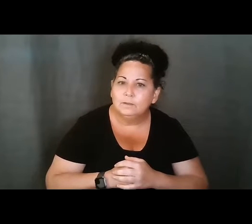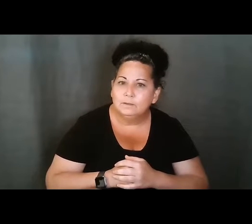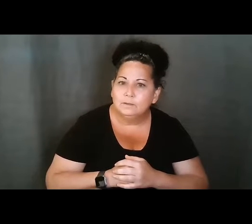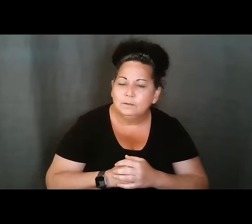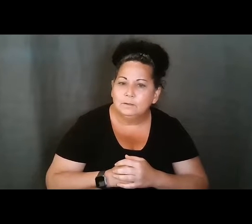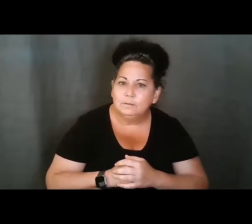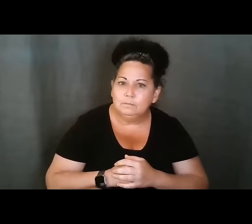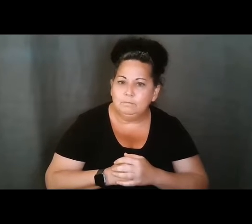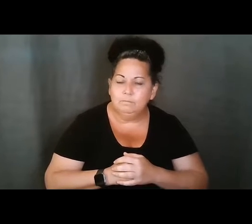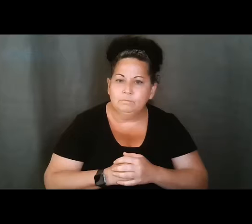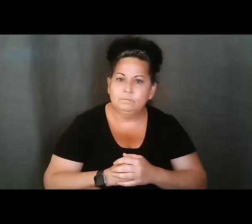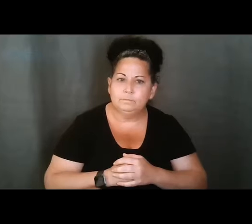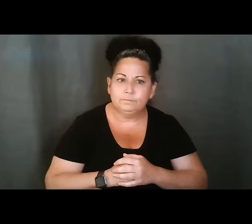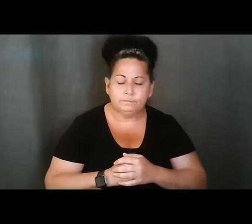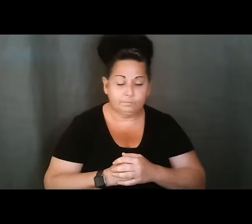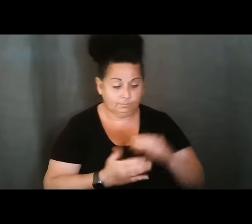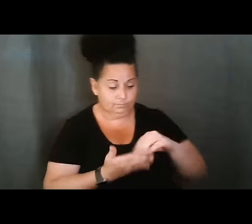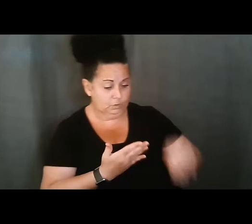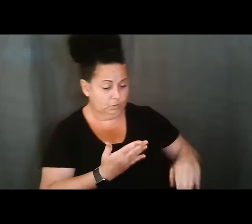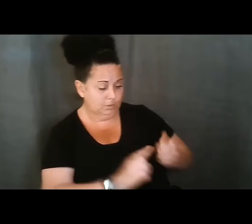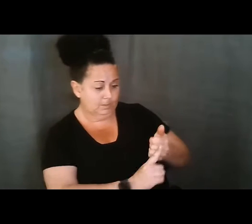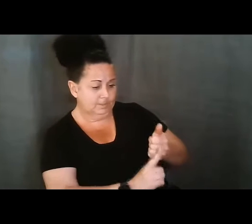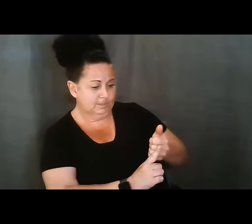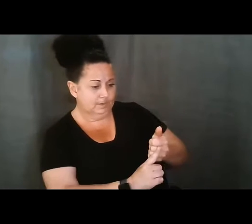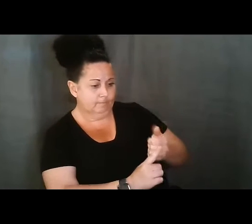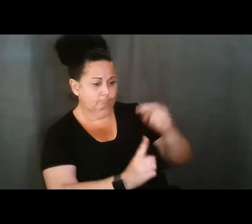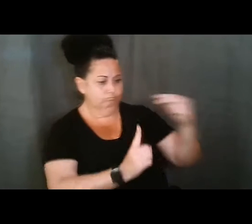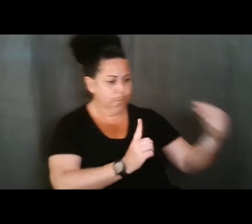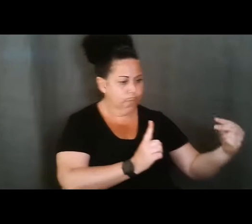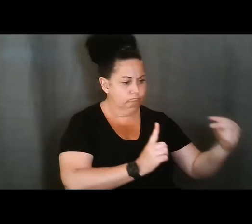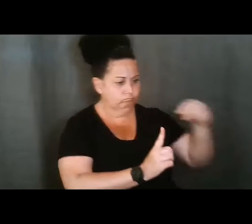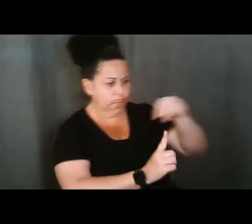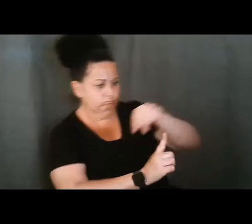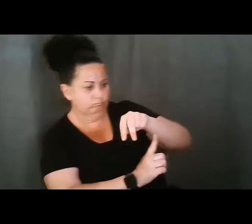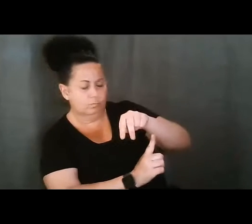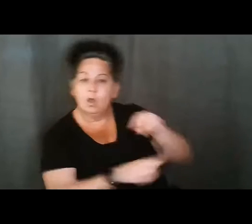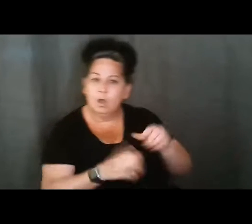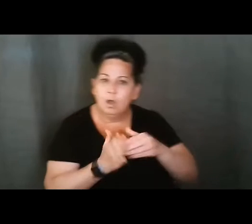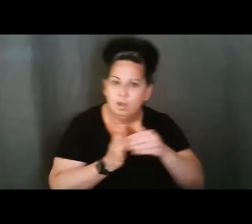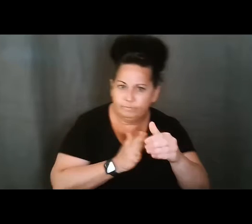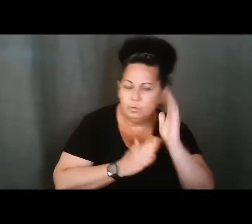sees themselves and their peers is often an indication of how they see the world.